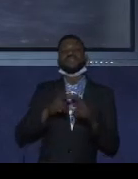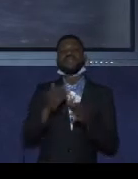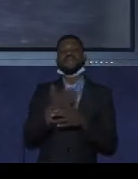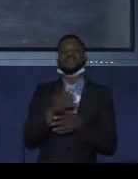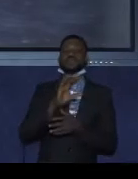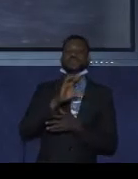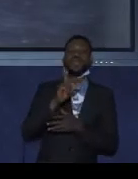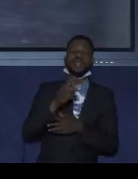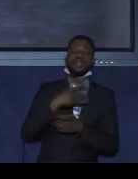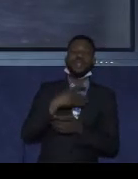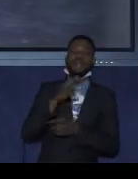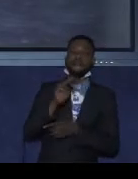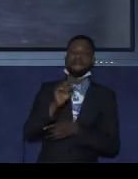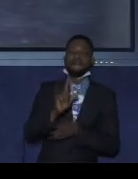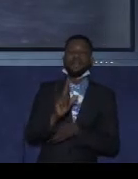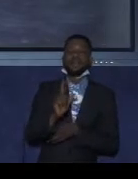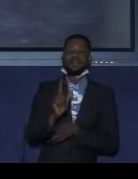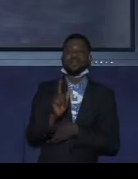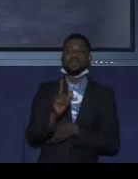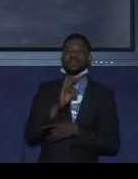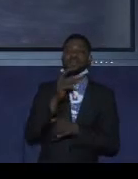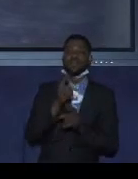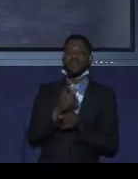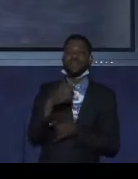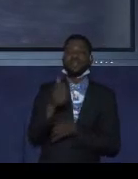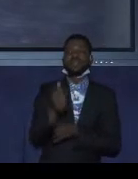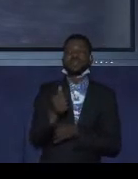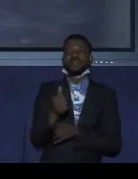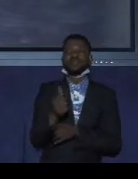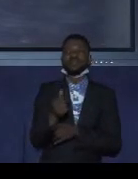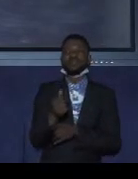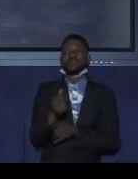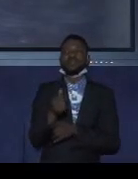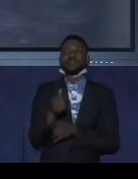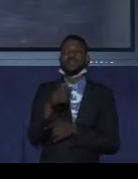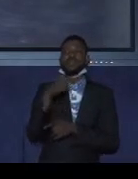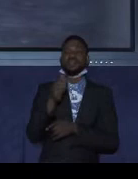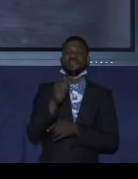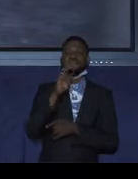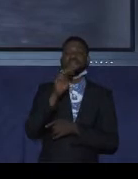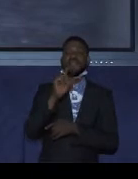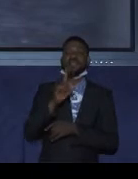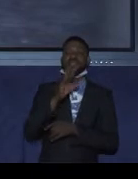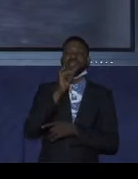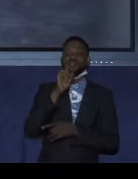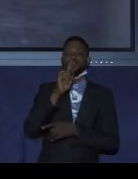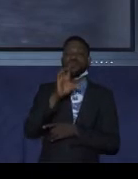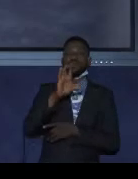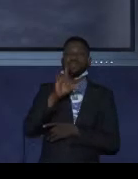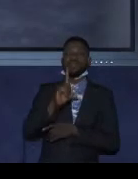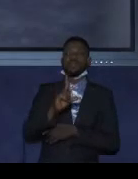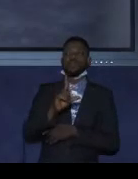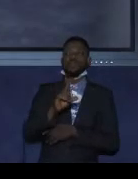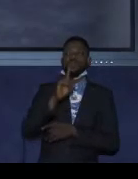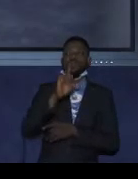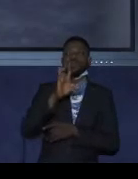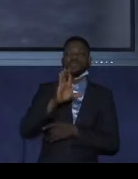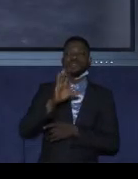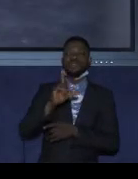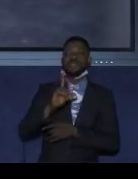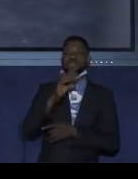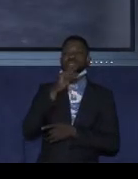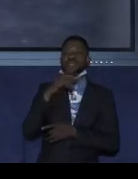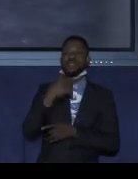is the relationship between centiliters and milliliters? It's just 10. 10 milliliters is 1 centiliter.